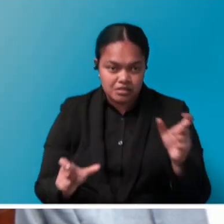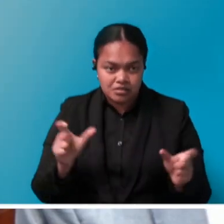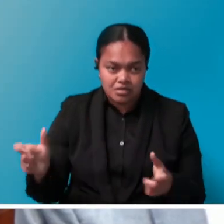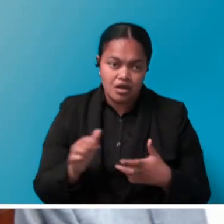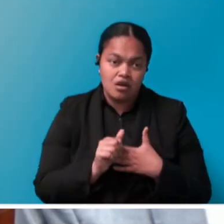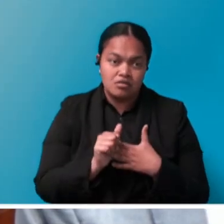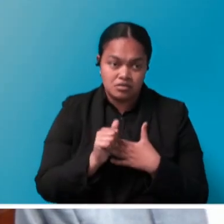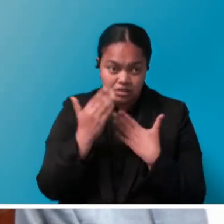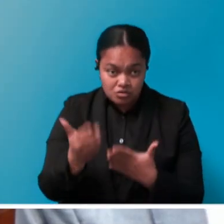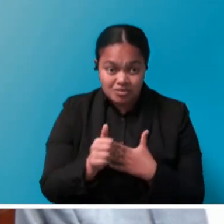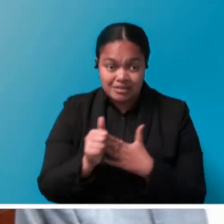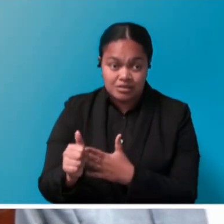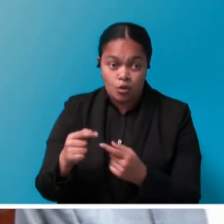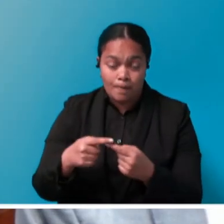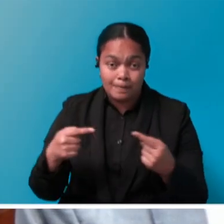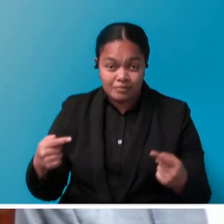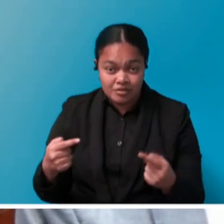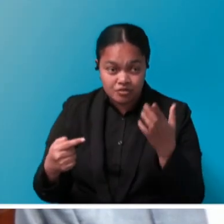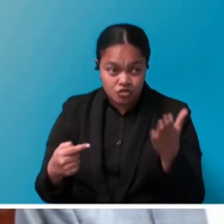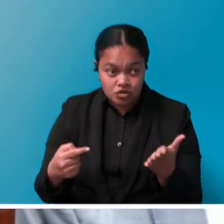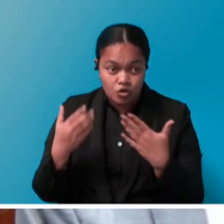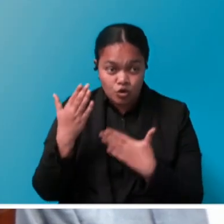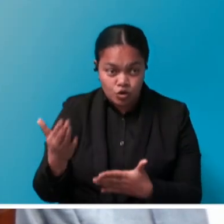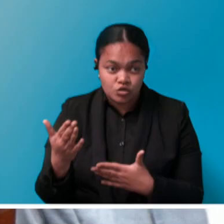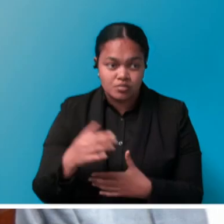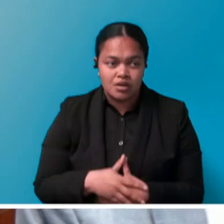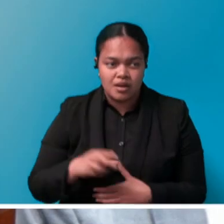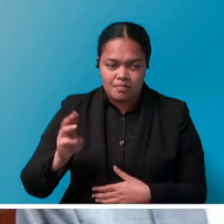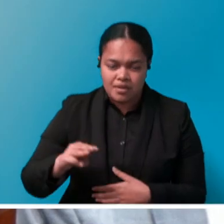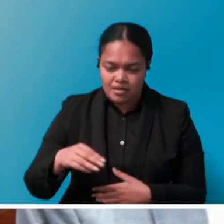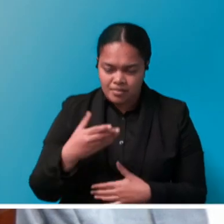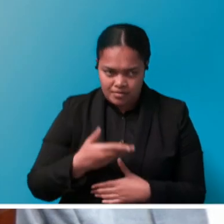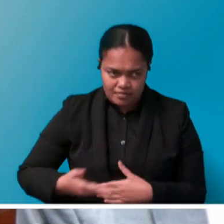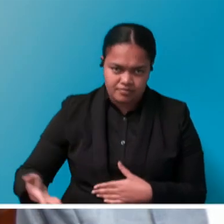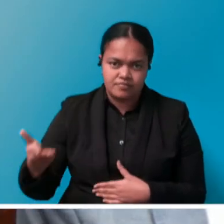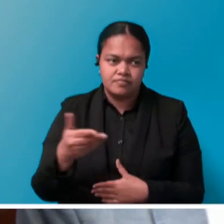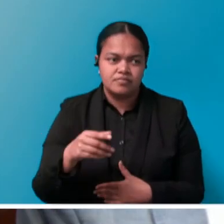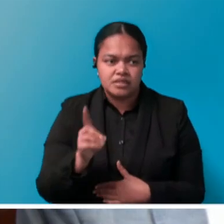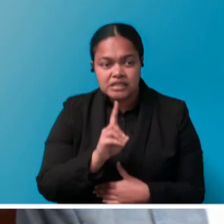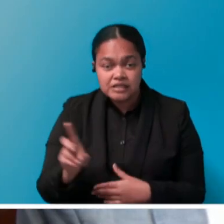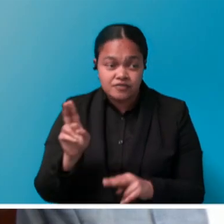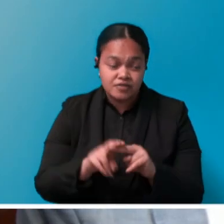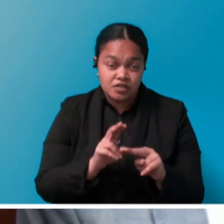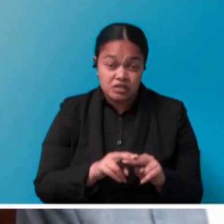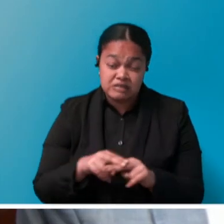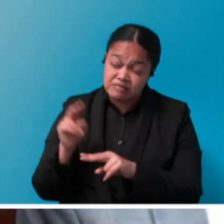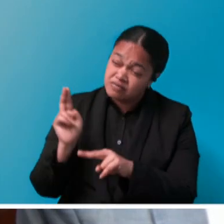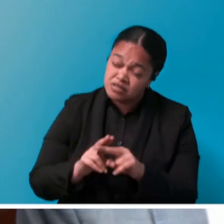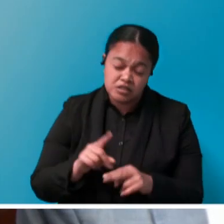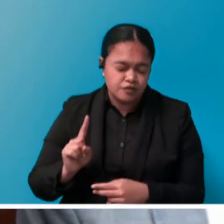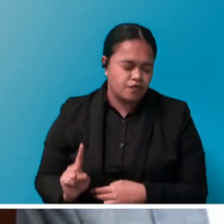of Opposition, Honorable Members of this House, dear Fiji. Fiji's first